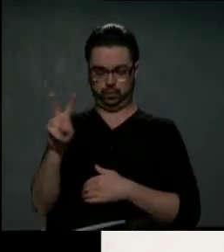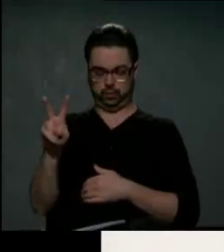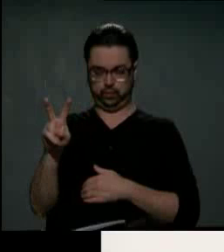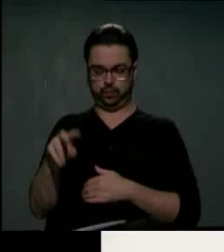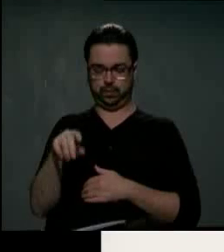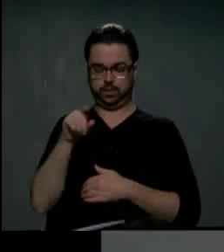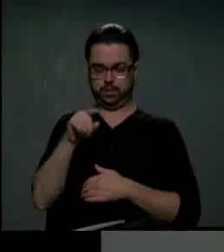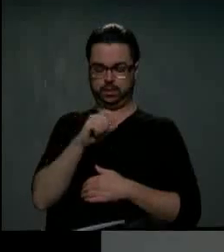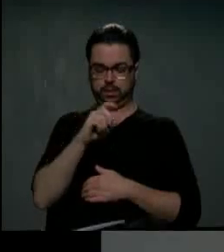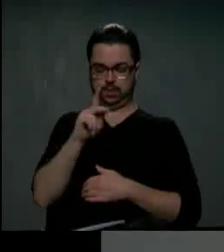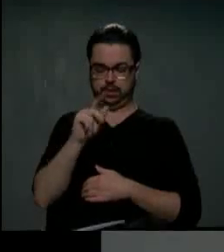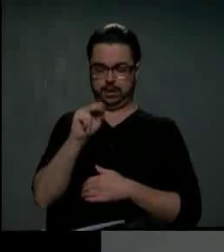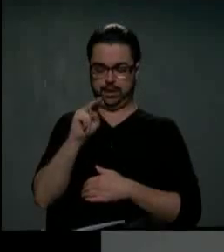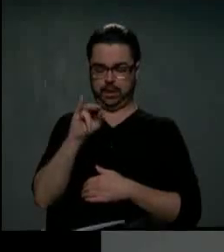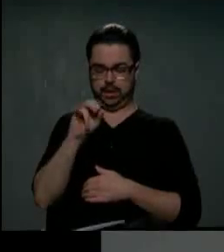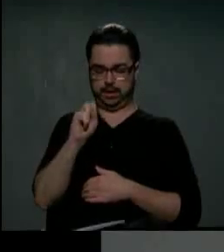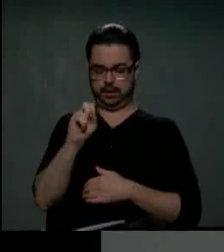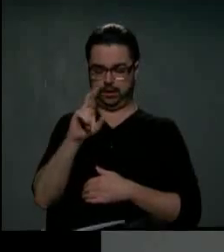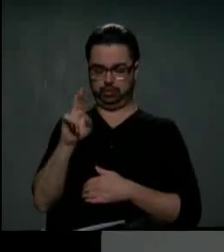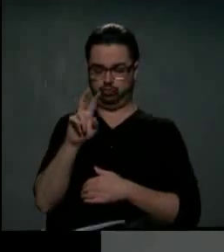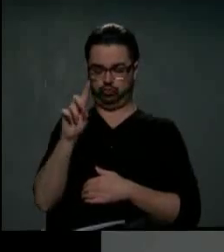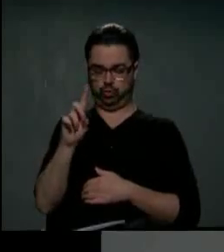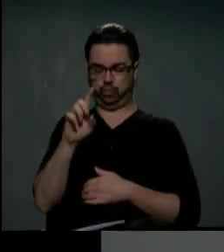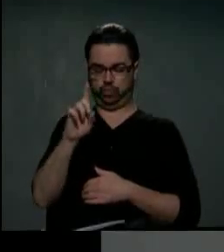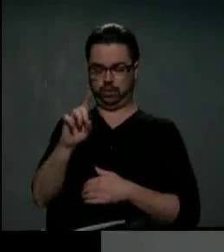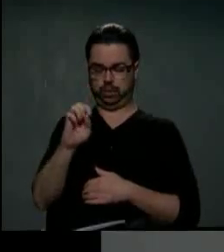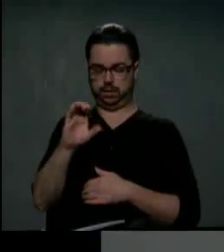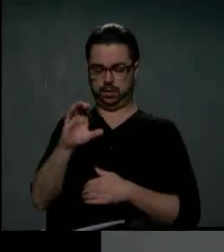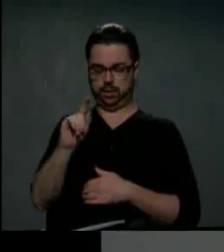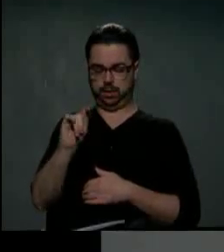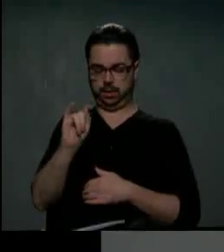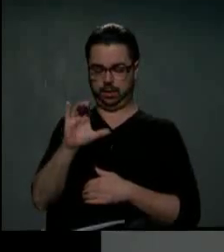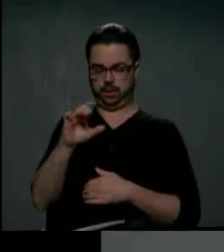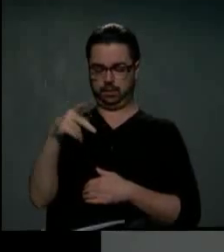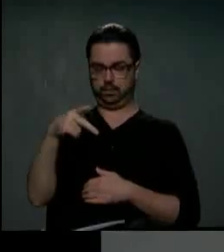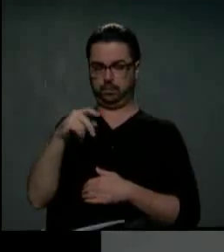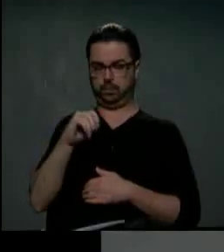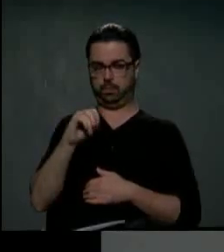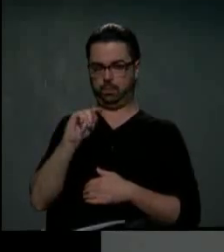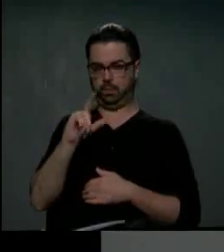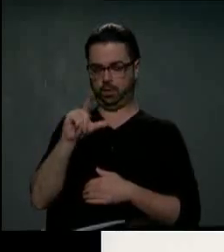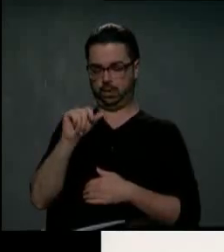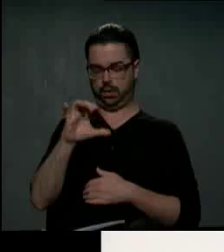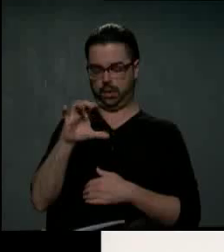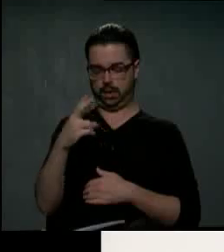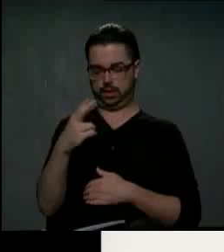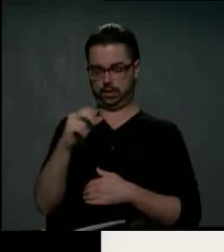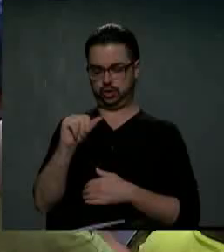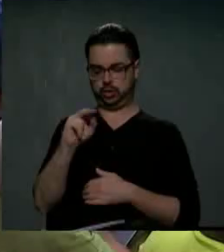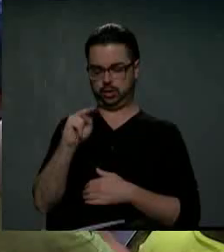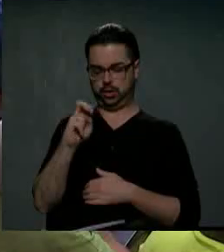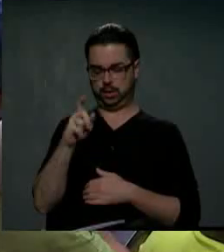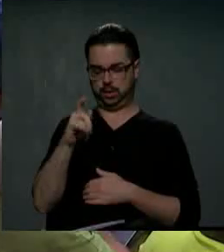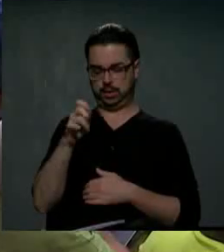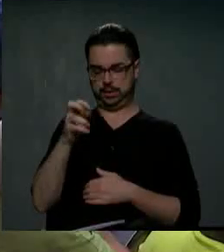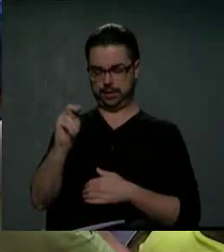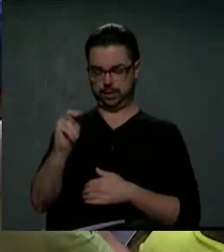request. Staff recommends deferral of this item to the July 12, 2018 public hearing. Items for consent